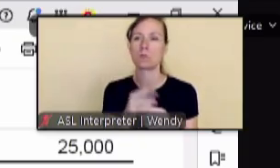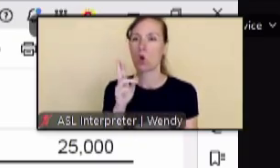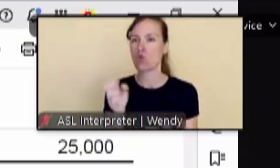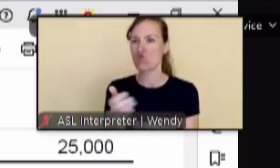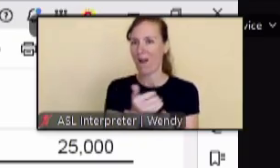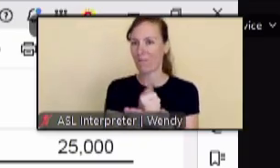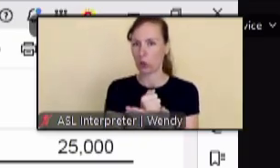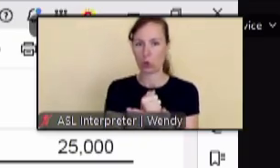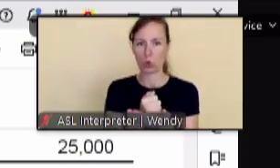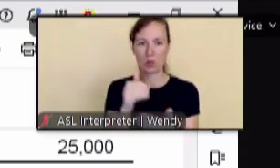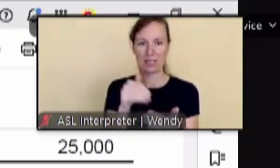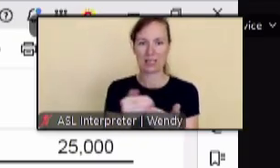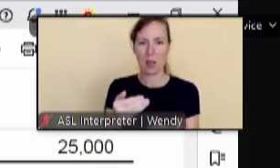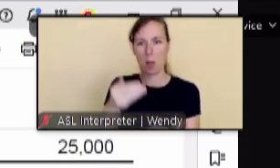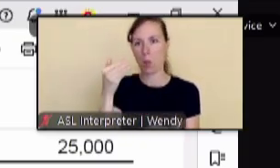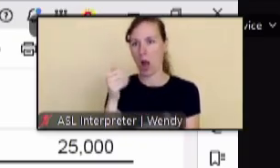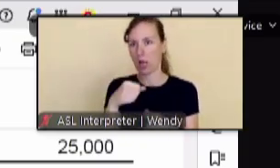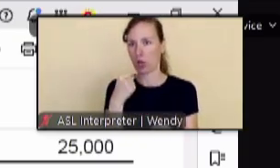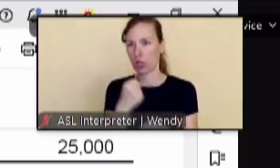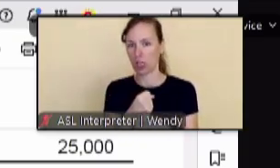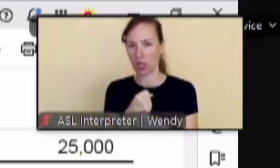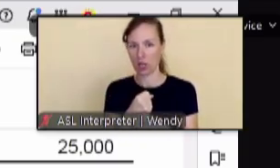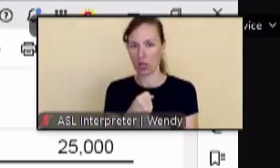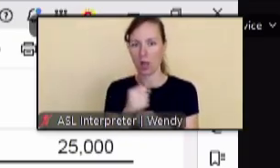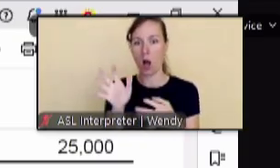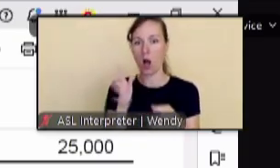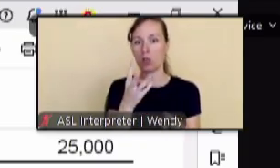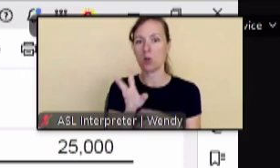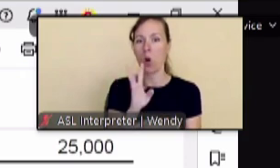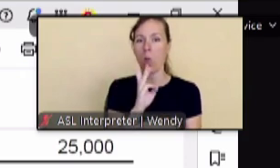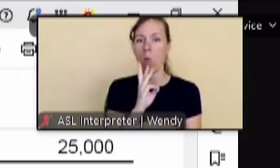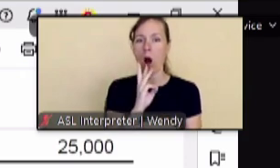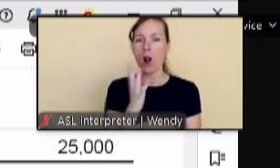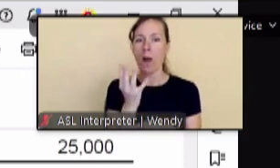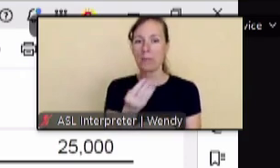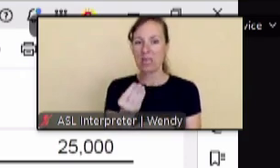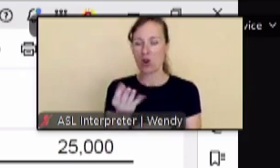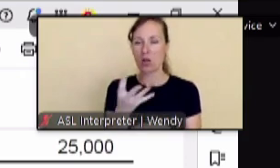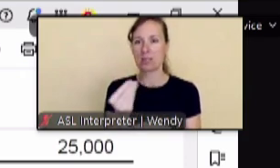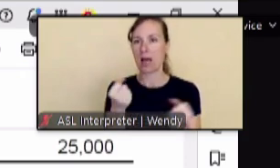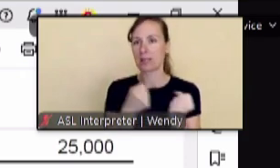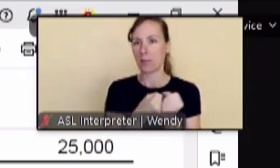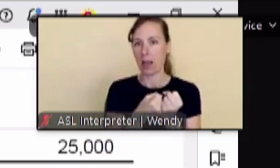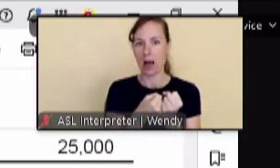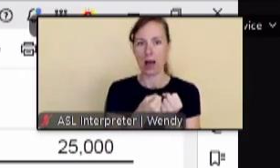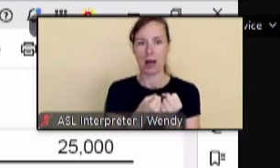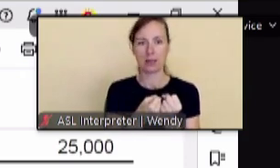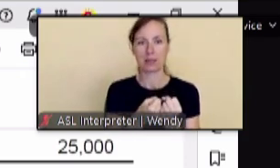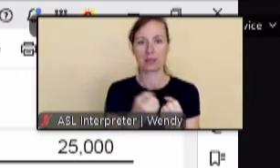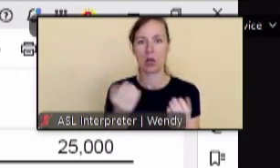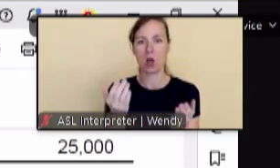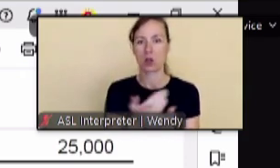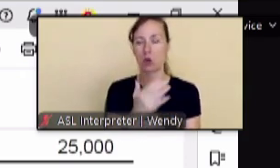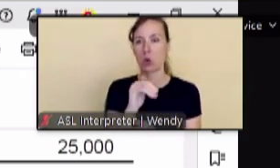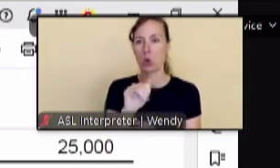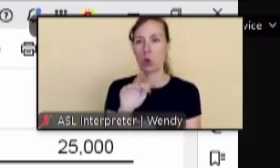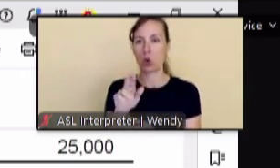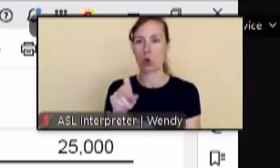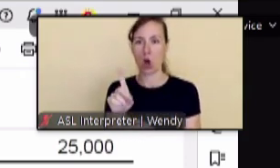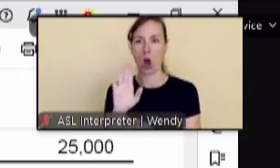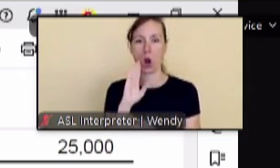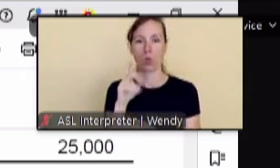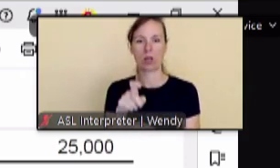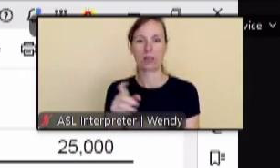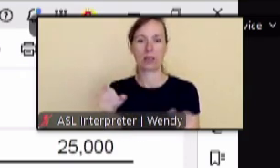And in the stormwater materials and supplies, the new yard is going to need significantly